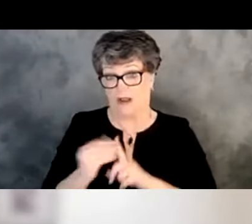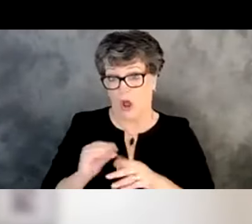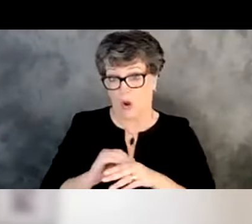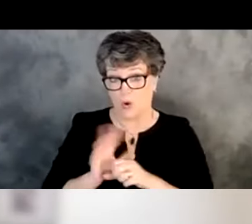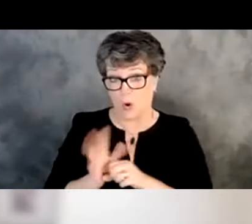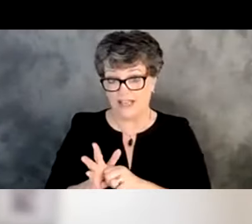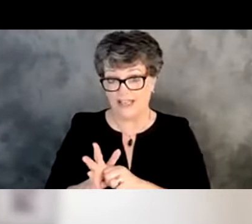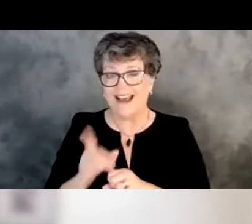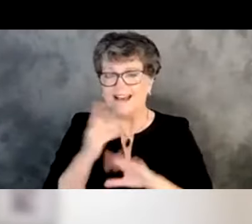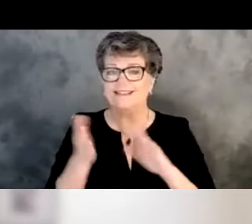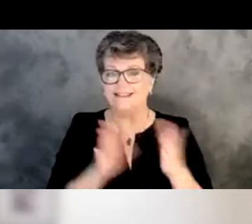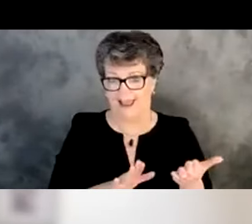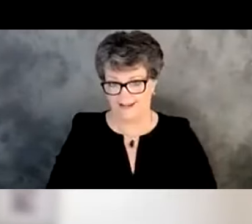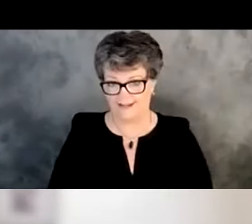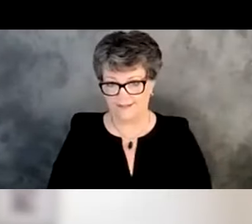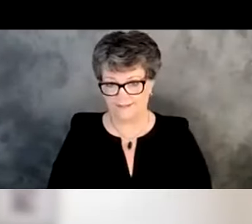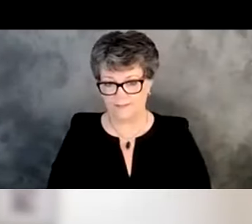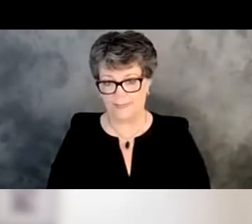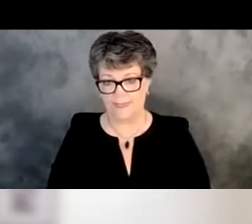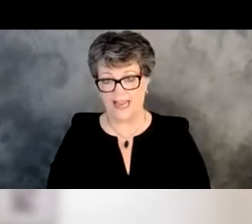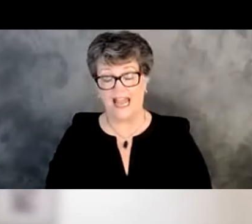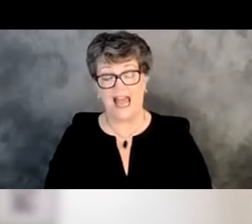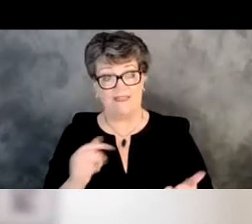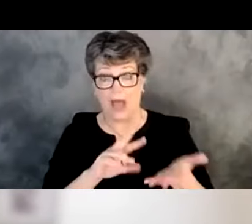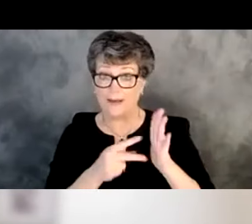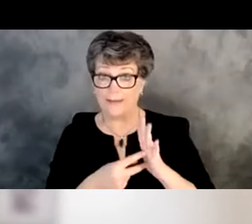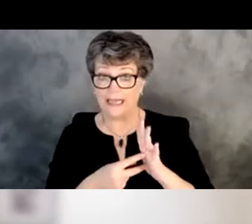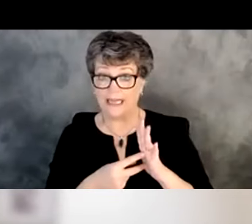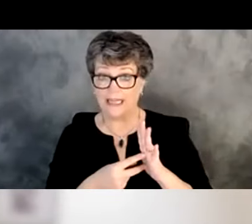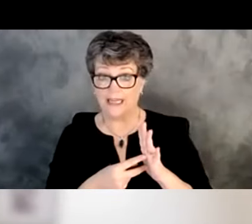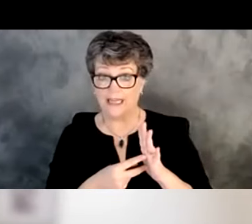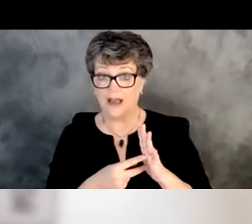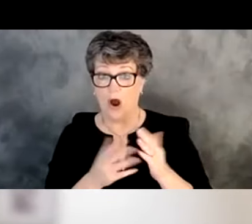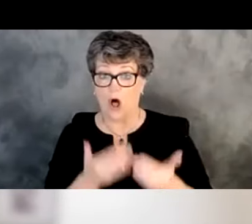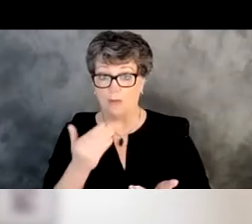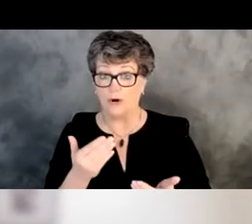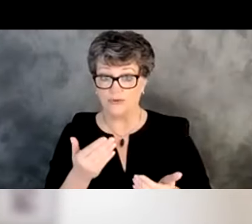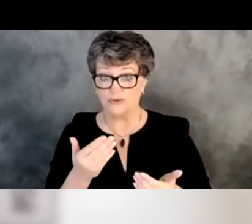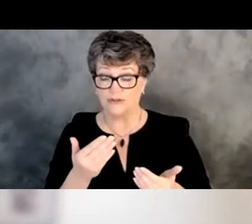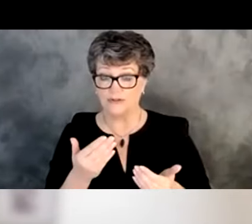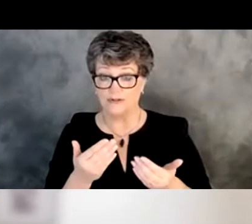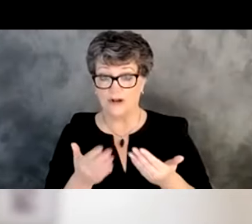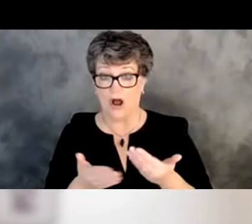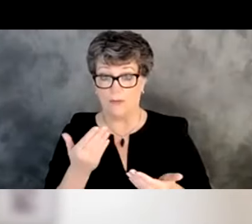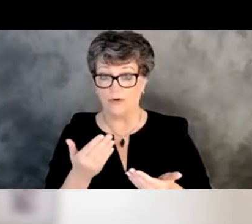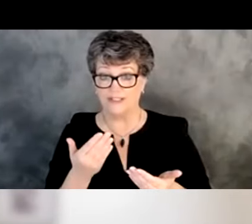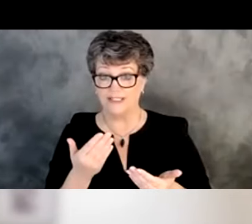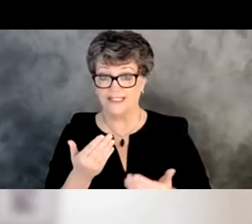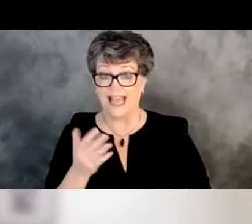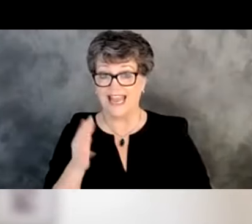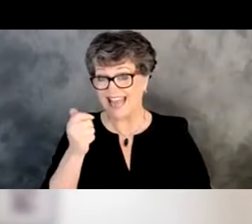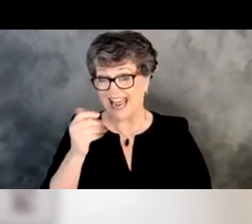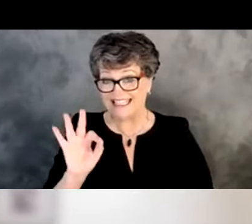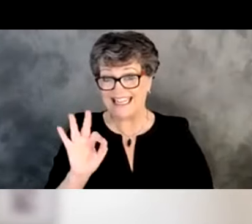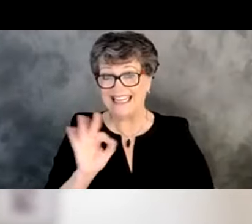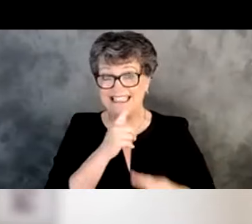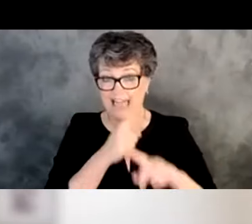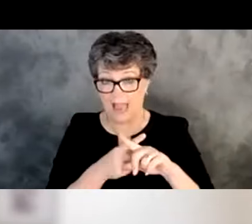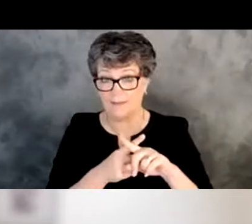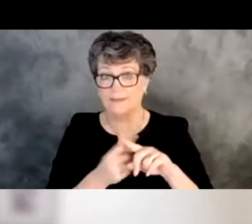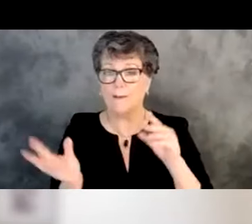actually died of the disease. What that would translate into is that it would be almost 19 times